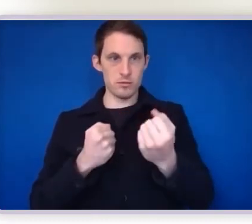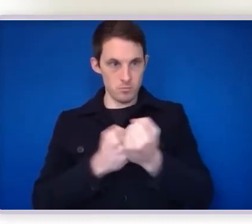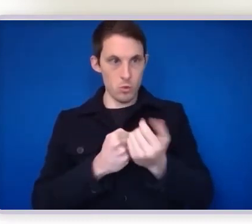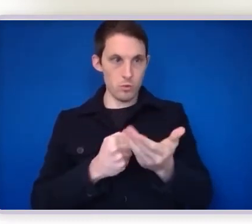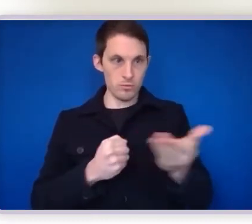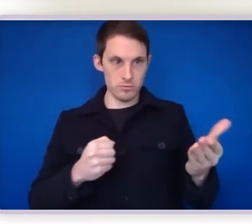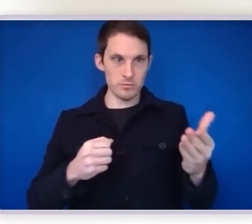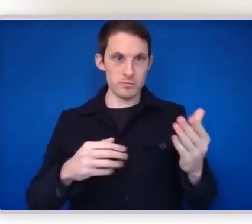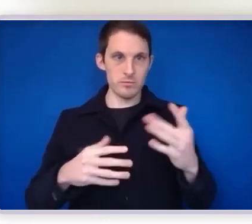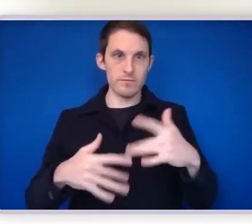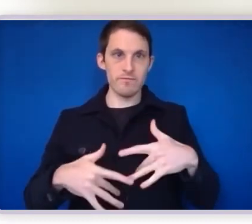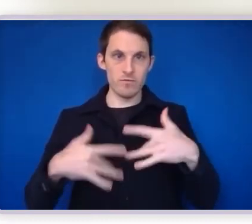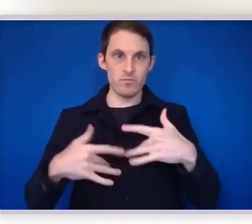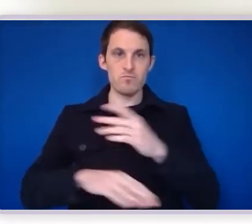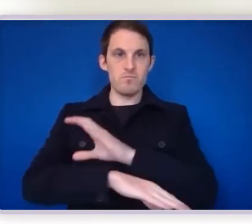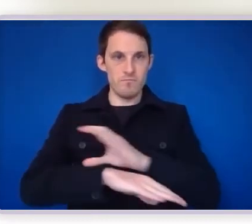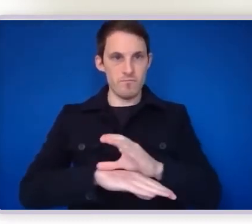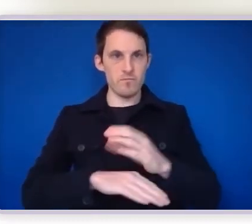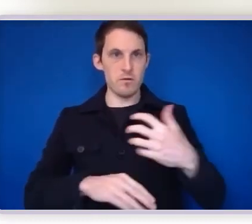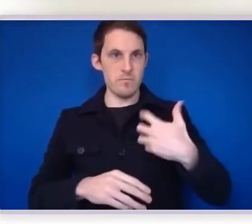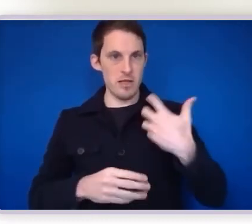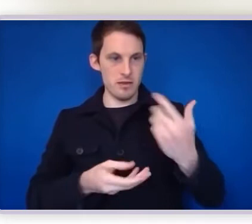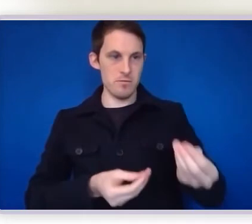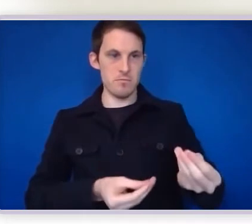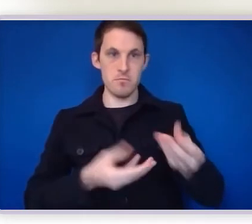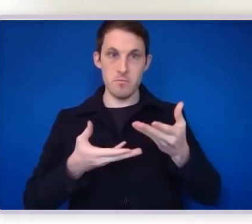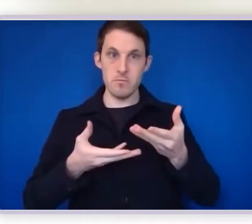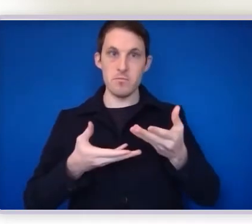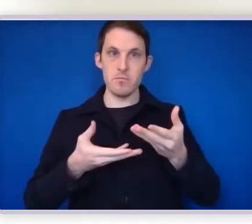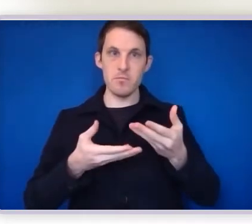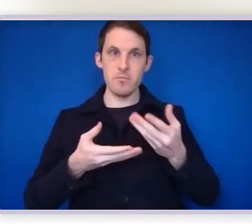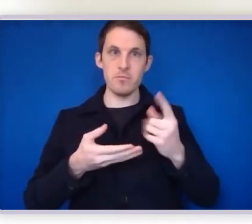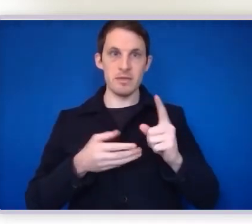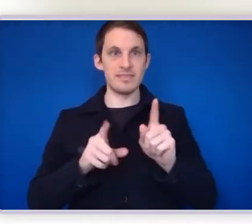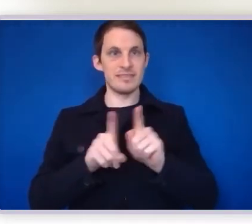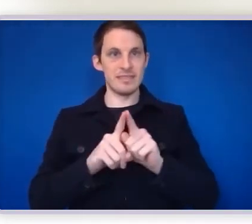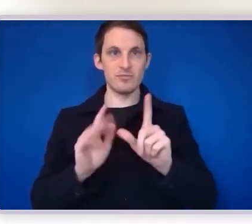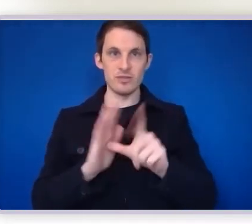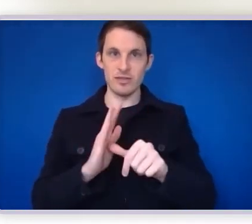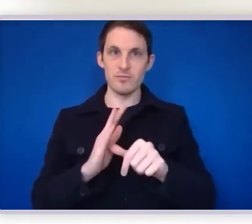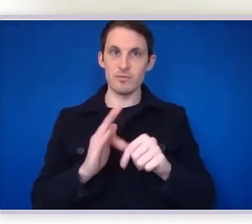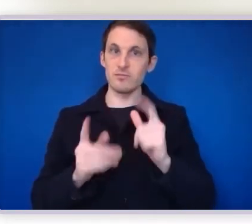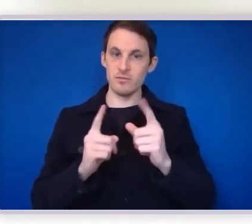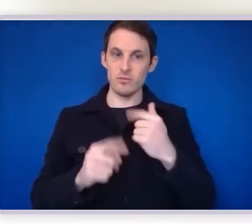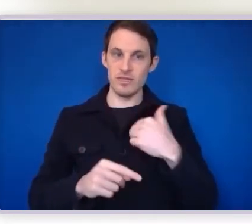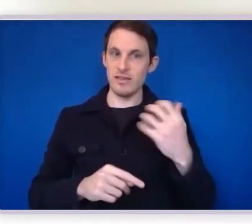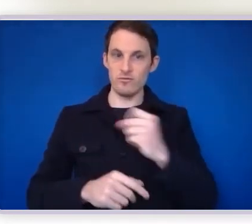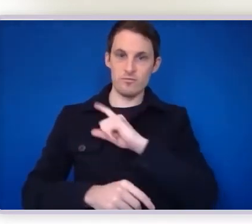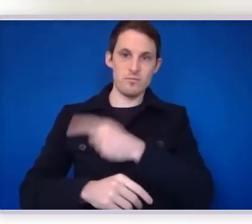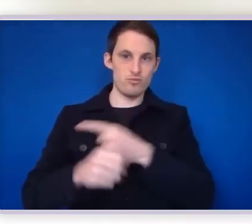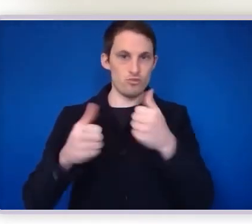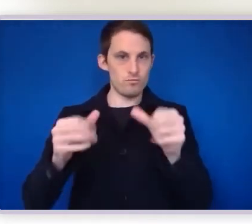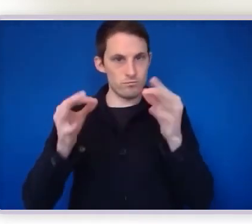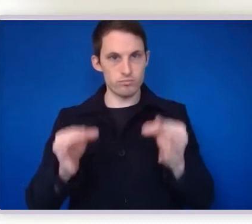and complaints, but at the same time, we often will need to take action, and sometimes that may mean, as